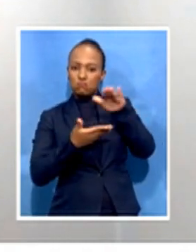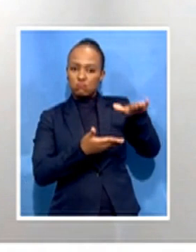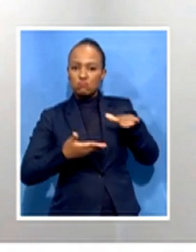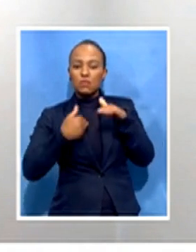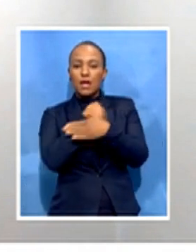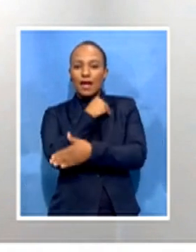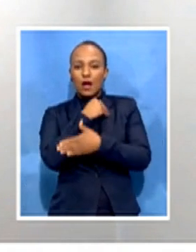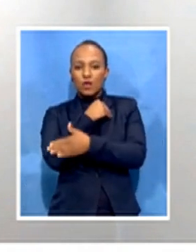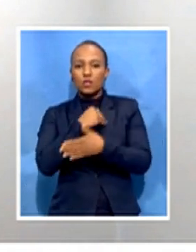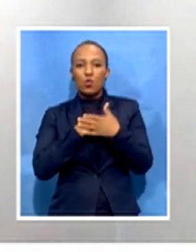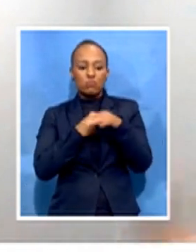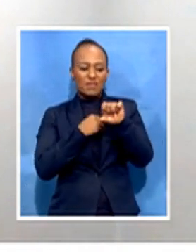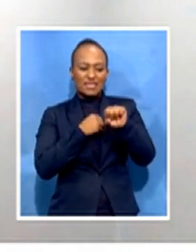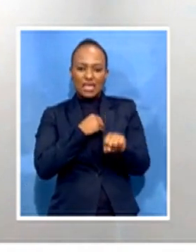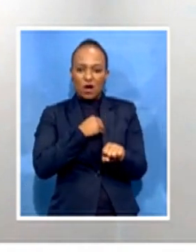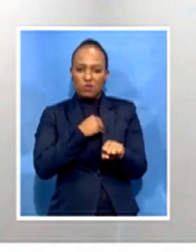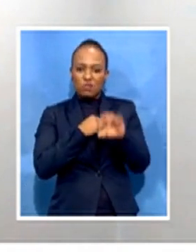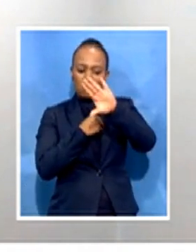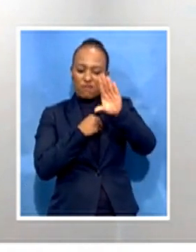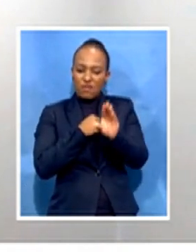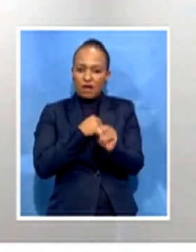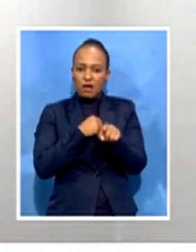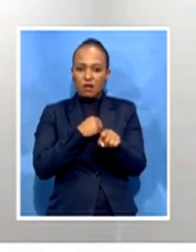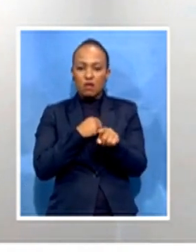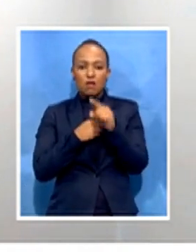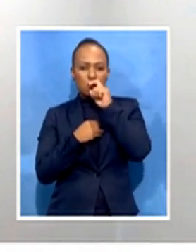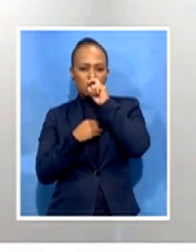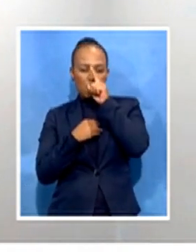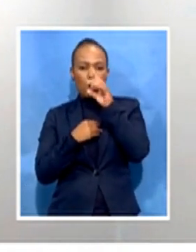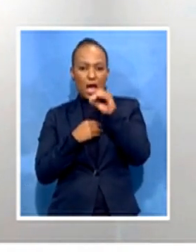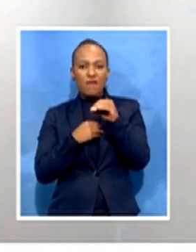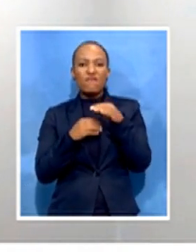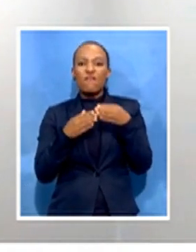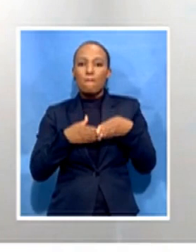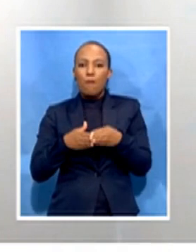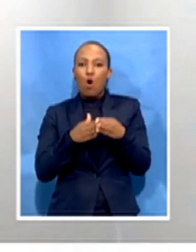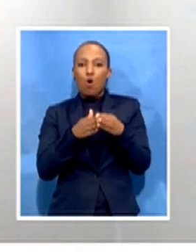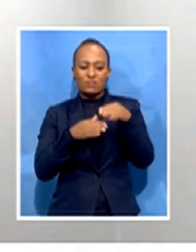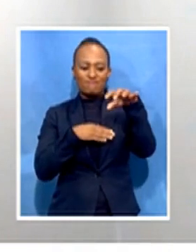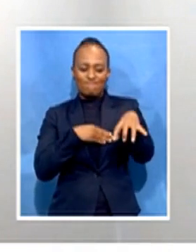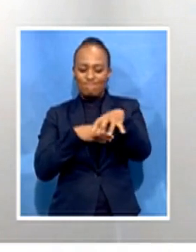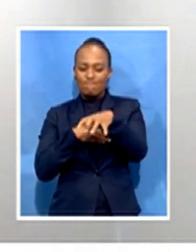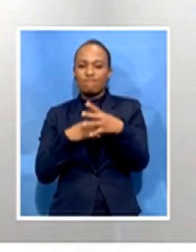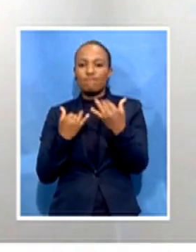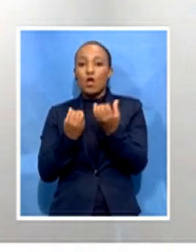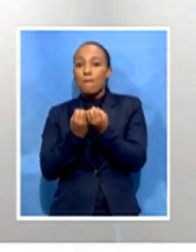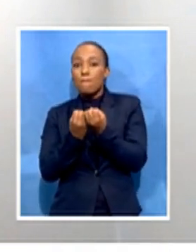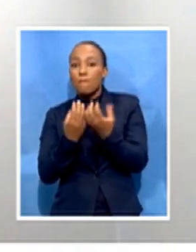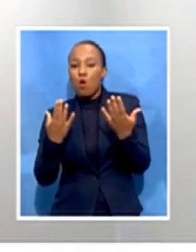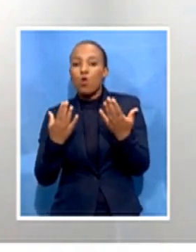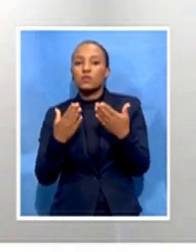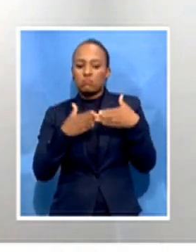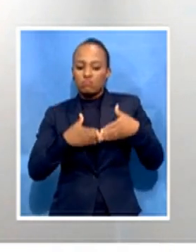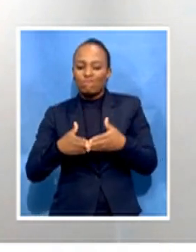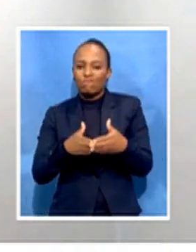we have the most sophisticated ports in our region. So most of the consignments come via our ports. They have the